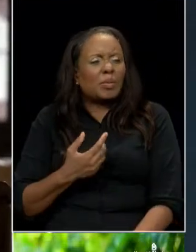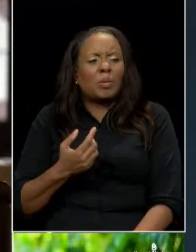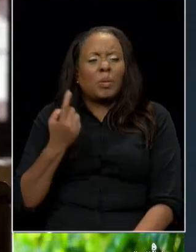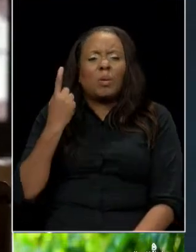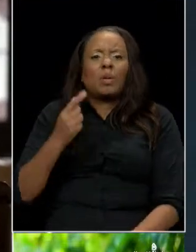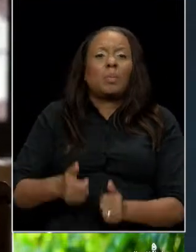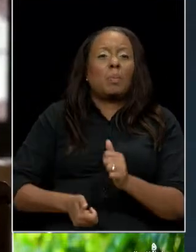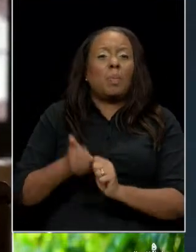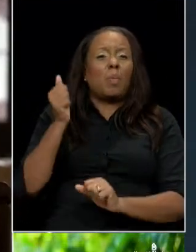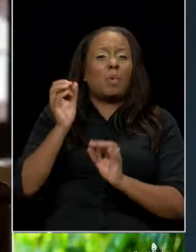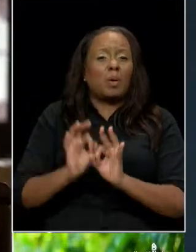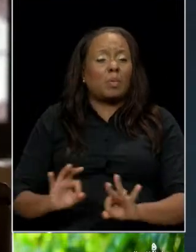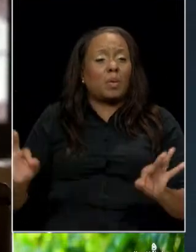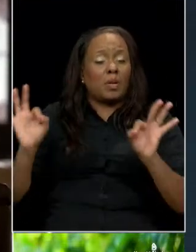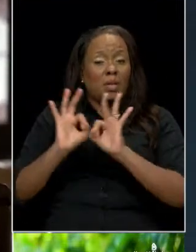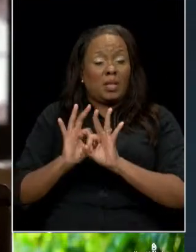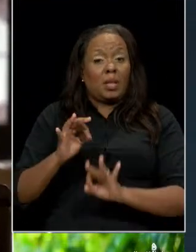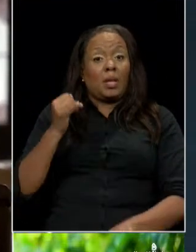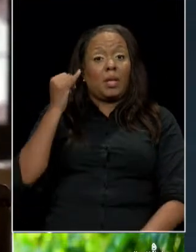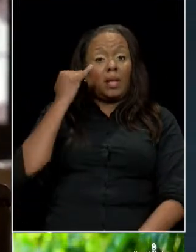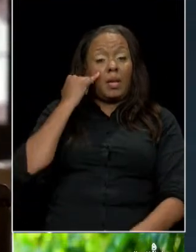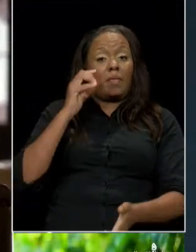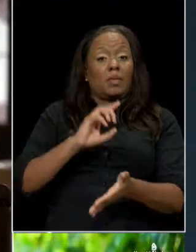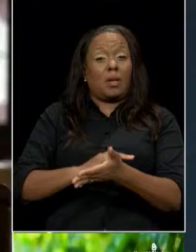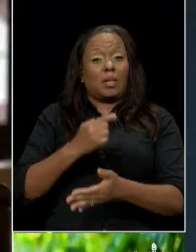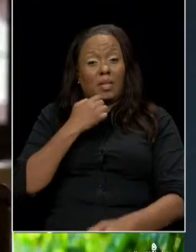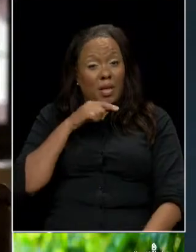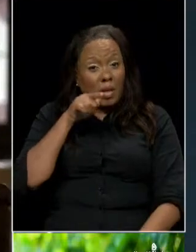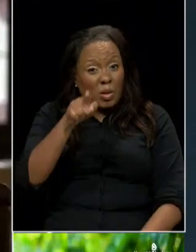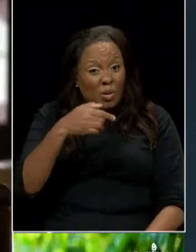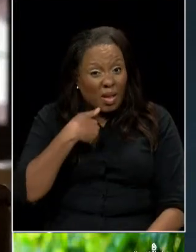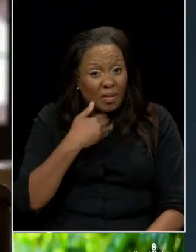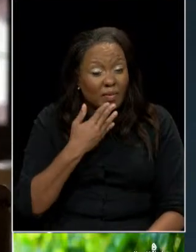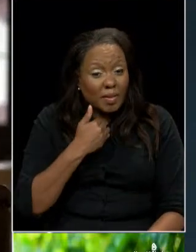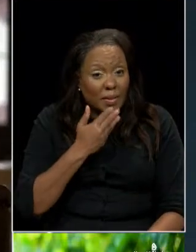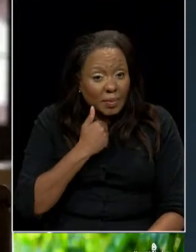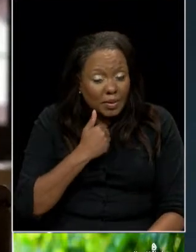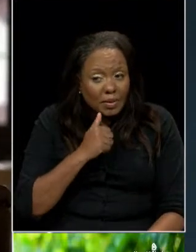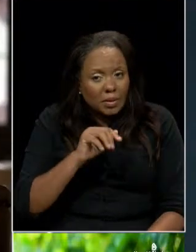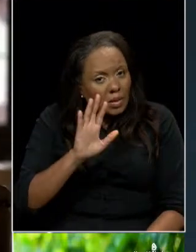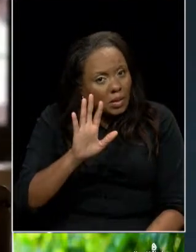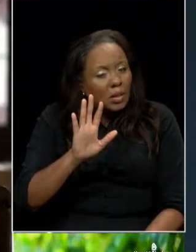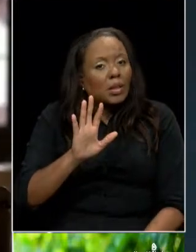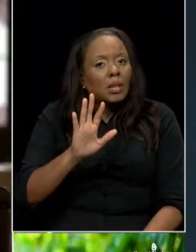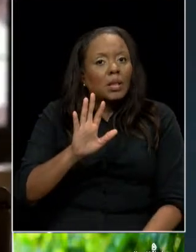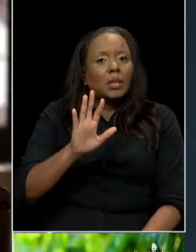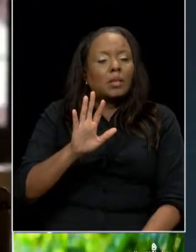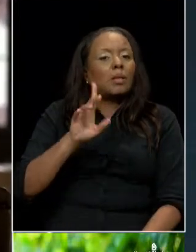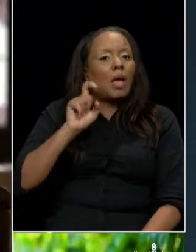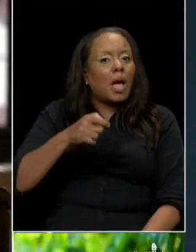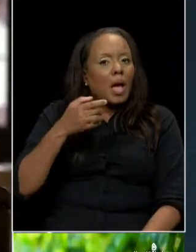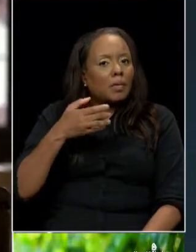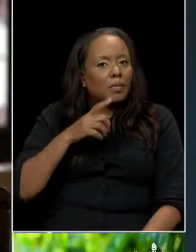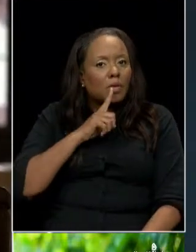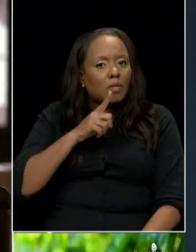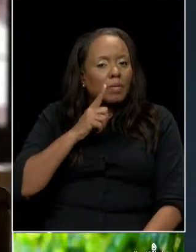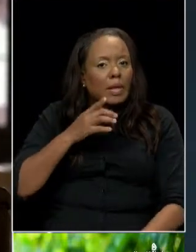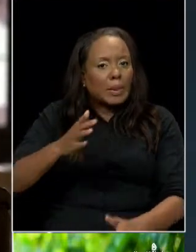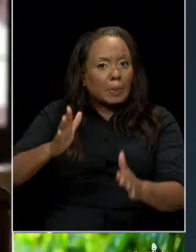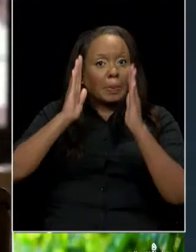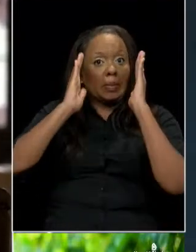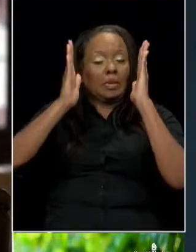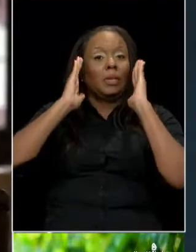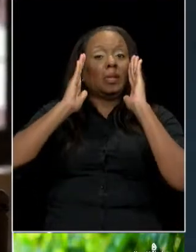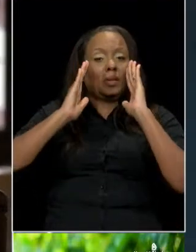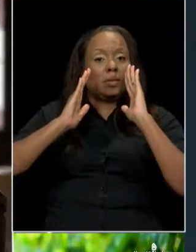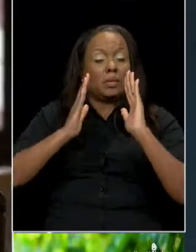things is that if you're diagnosed with diabetes, do not take it for granted, because it is one of